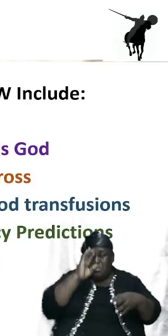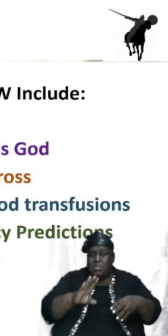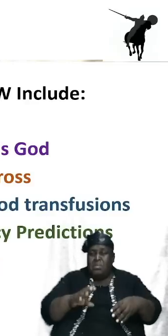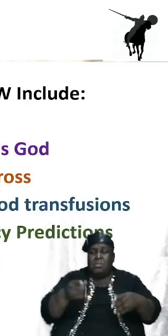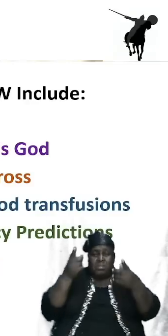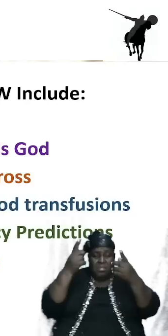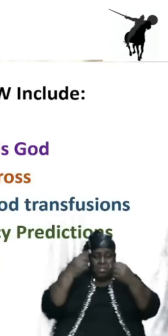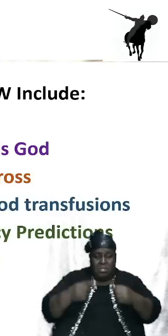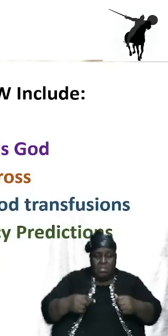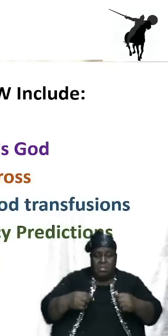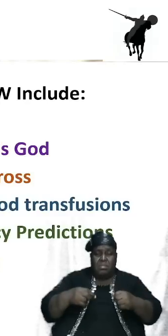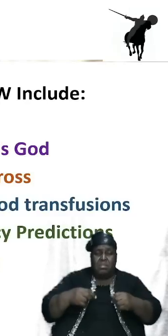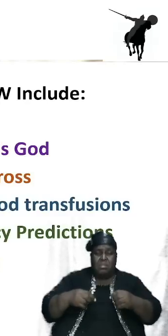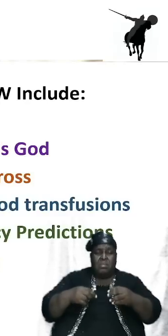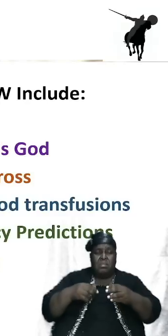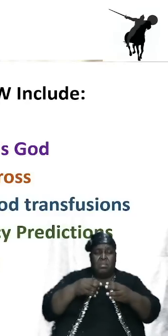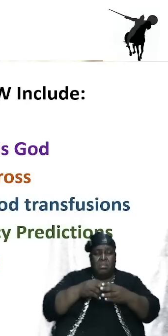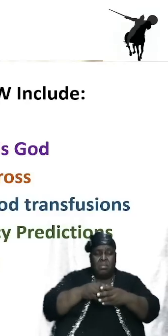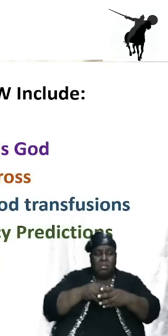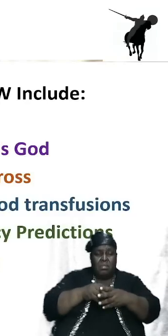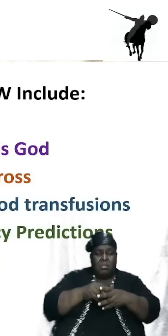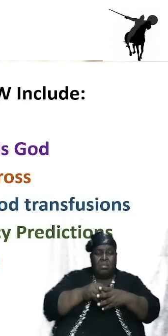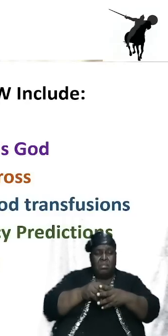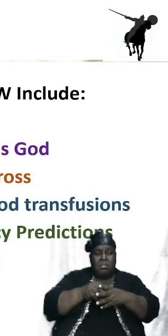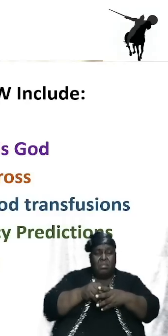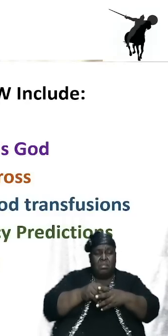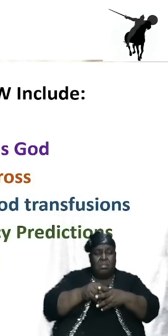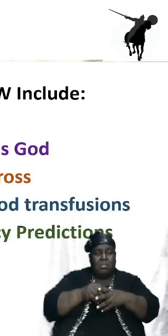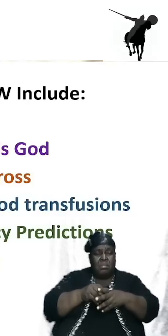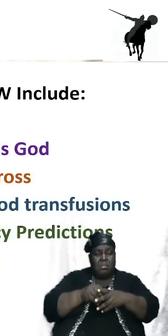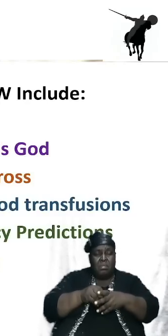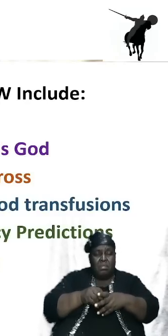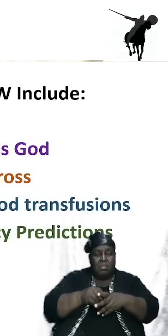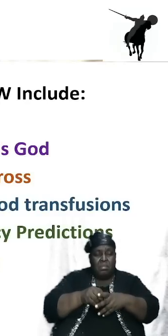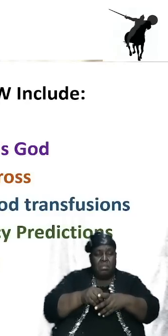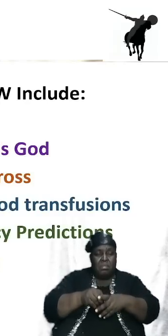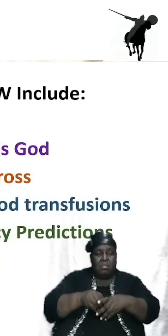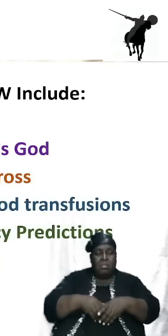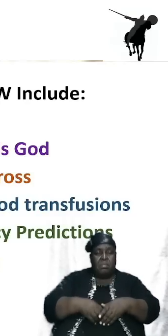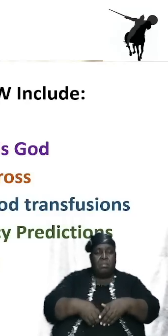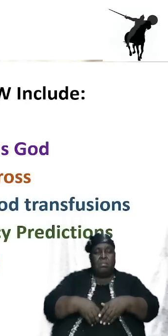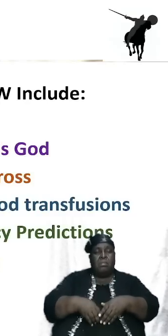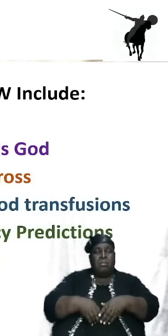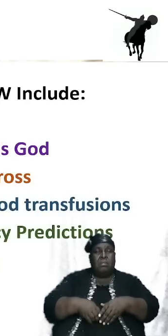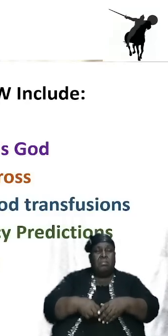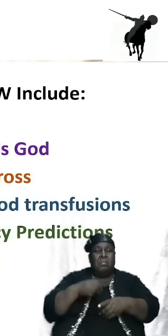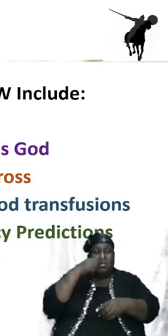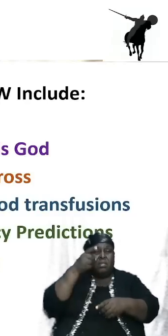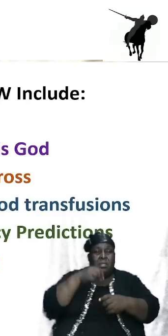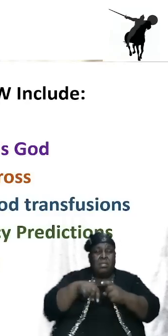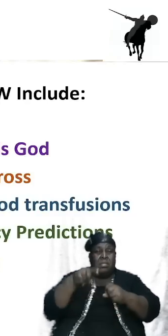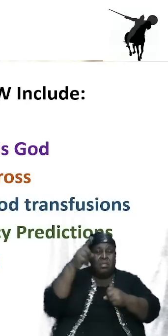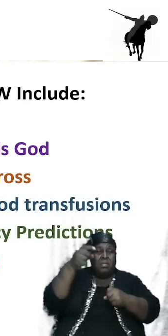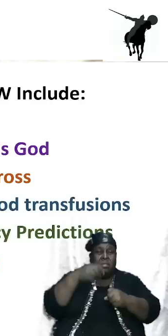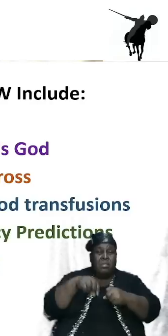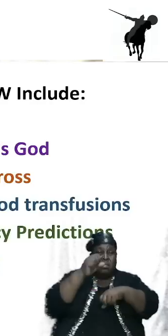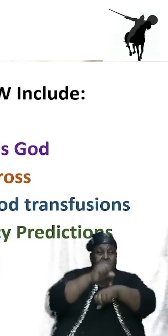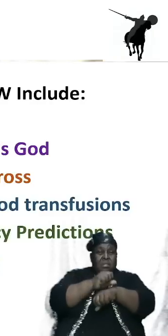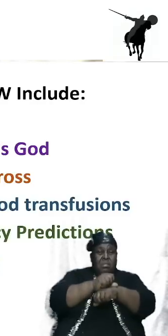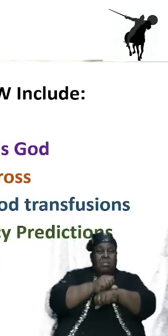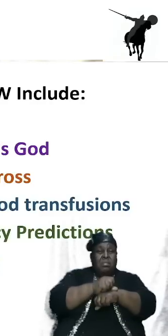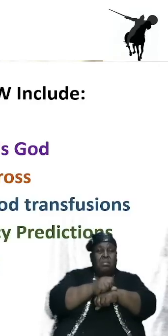like the Adventists. As a matter of fact, I was talking to a friend the other day. And I was telling him about the sanctuary